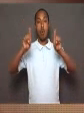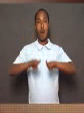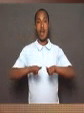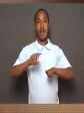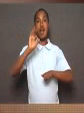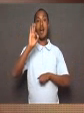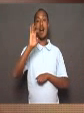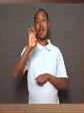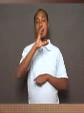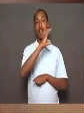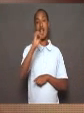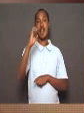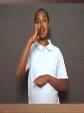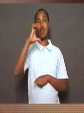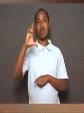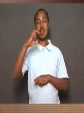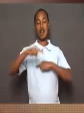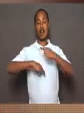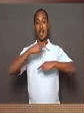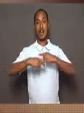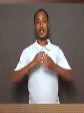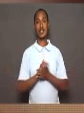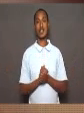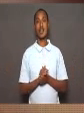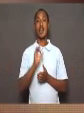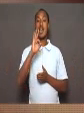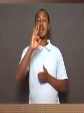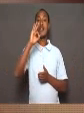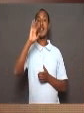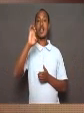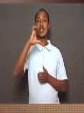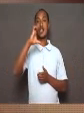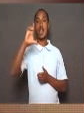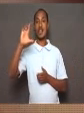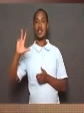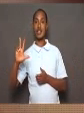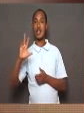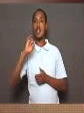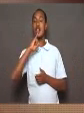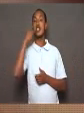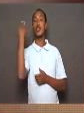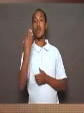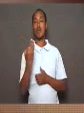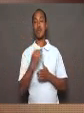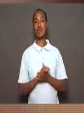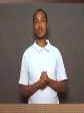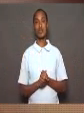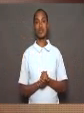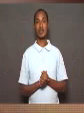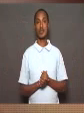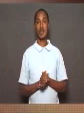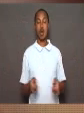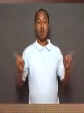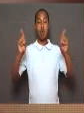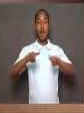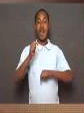iron and chlorine react, iron 3 chloride is formed.